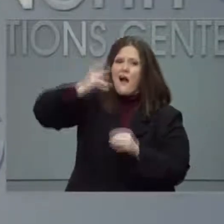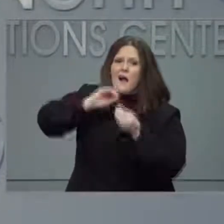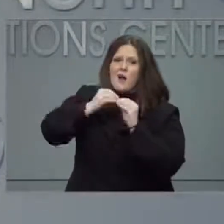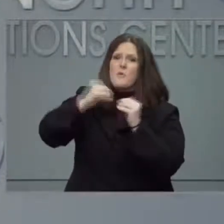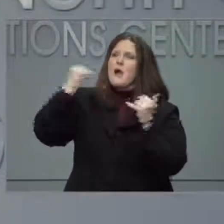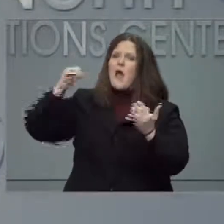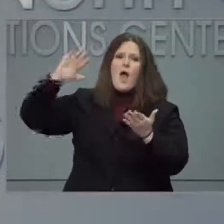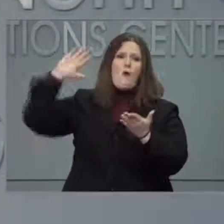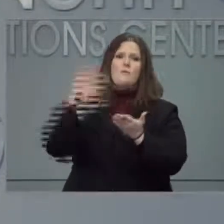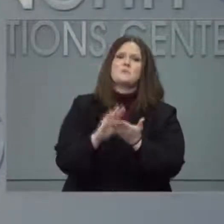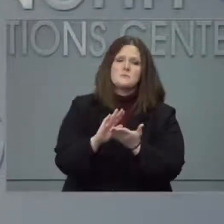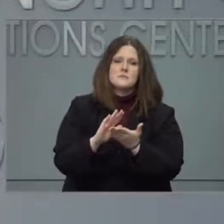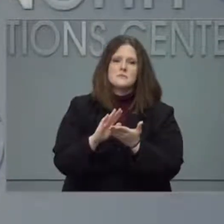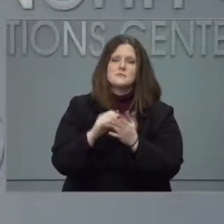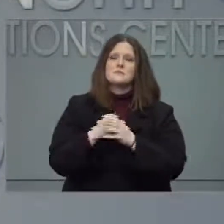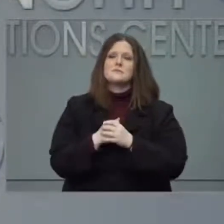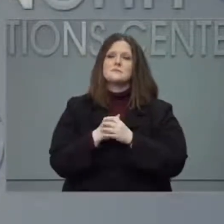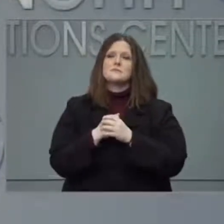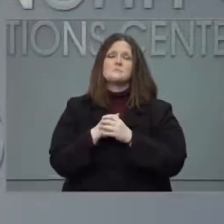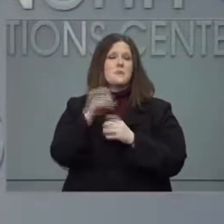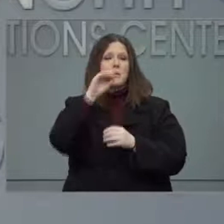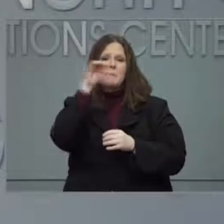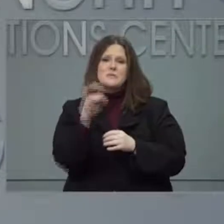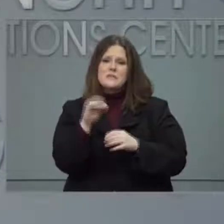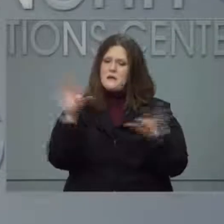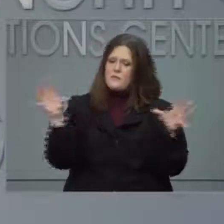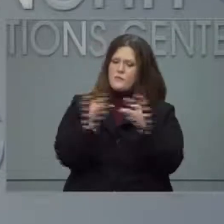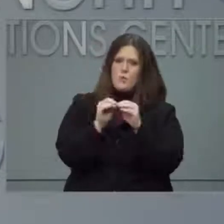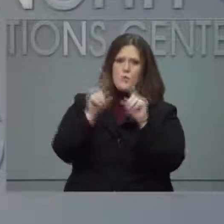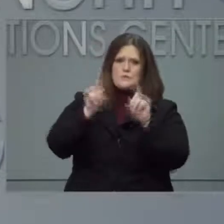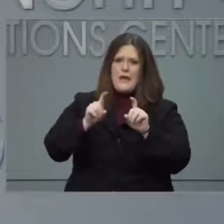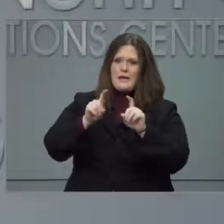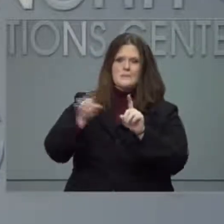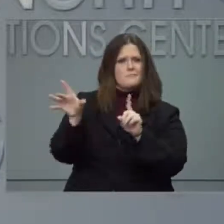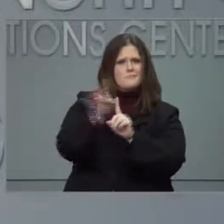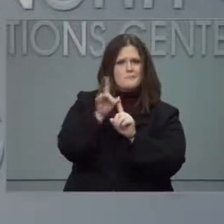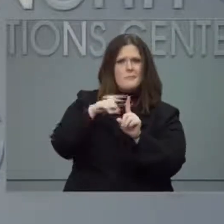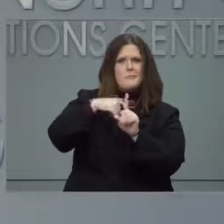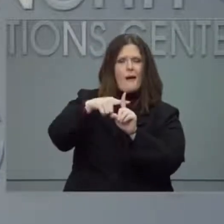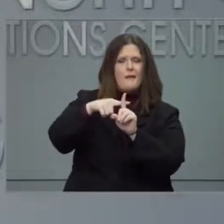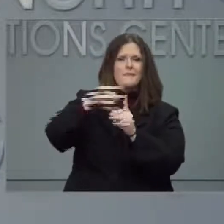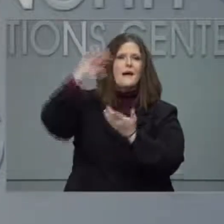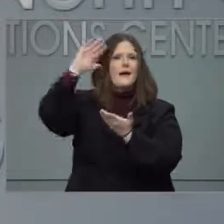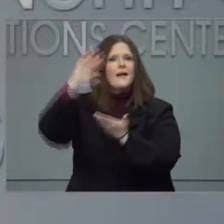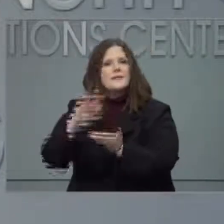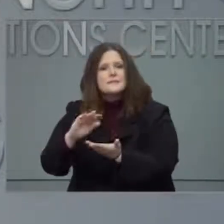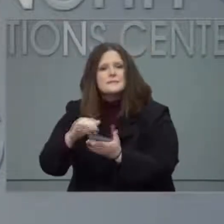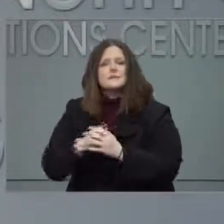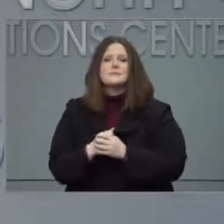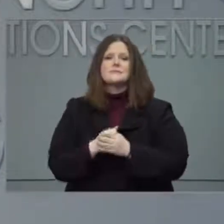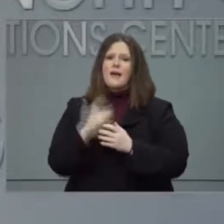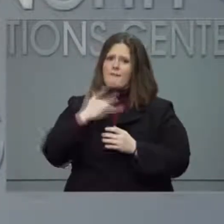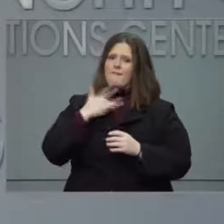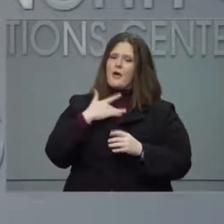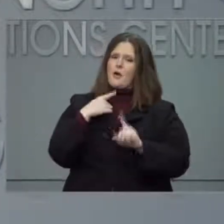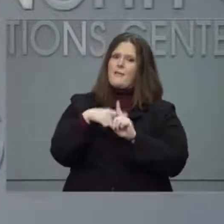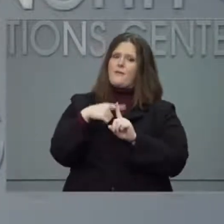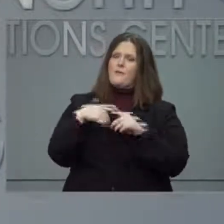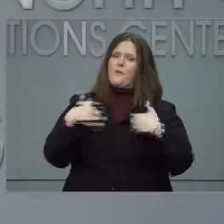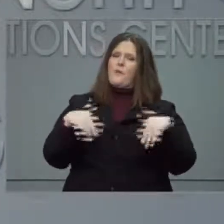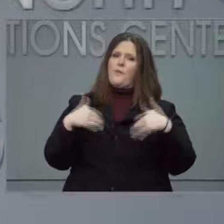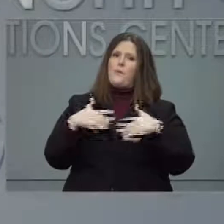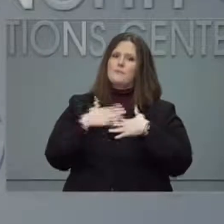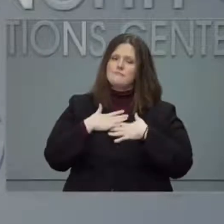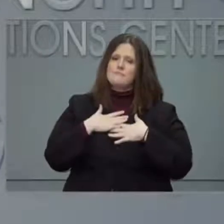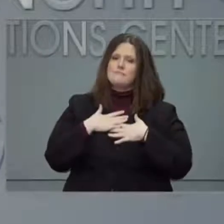tests returning positive continues to decline. This is encouraging, and I'll ask Dr. Mandy Cohen, our